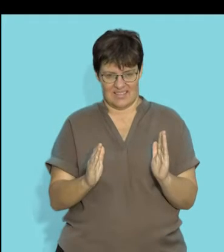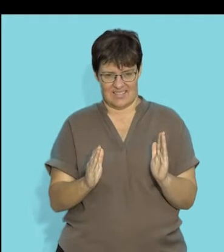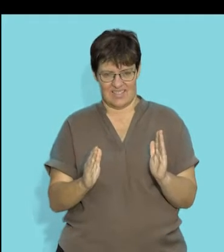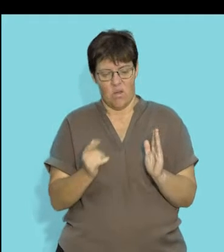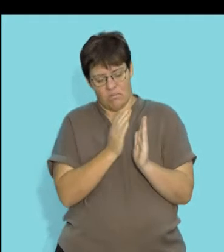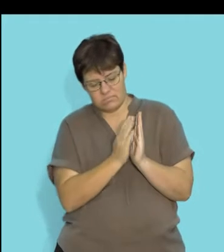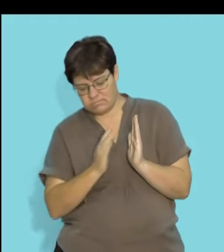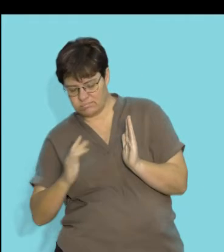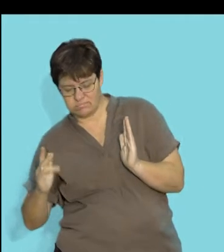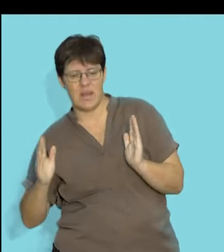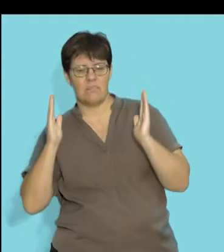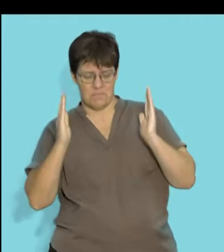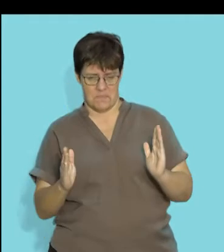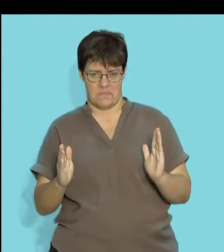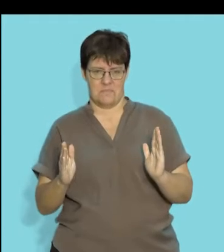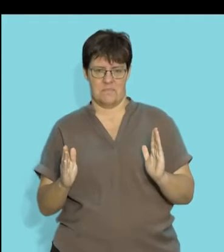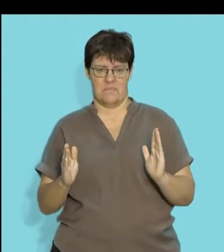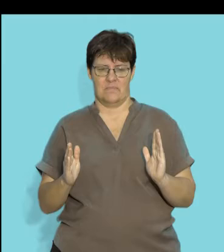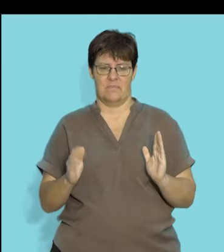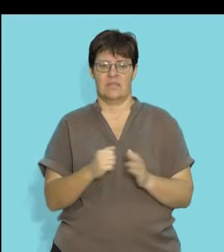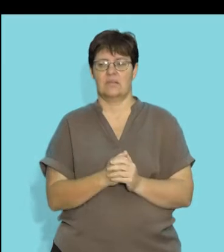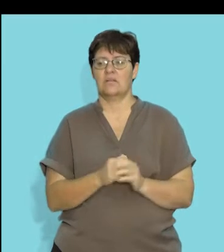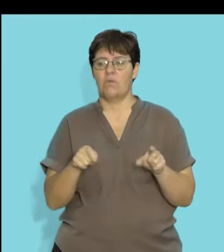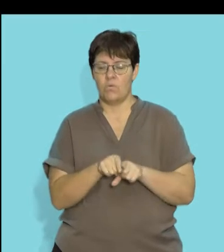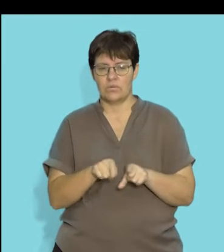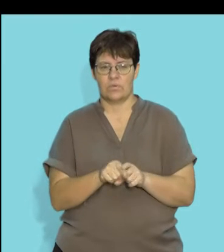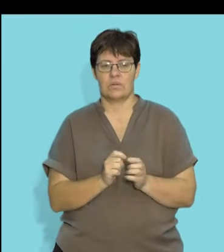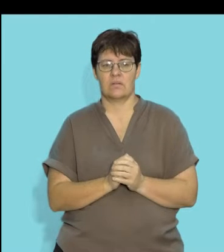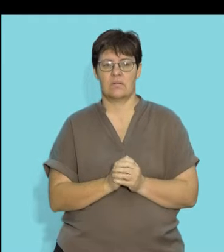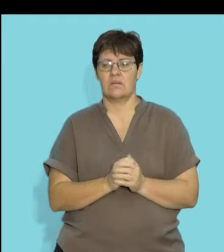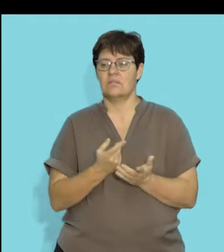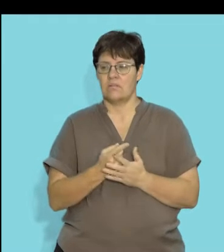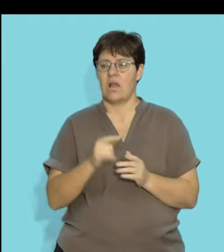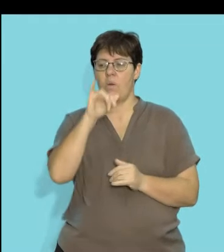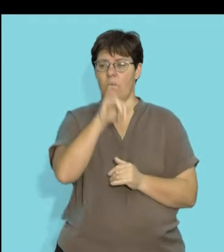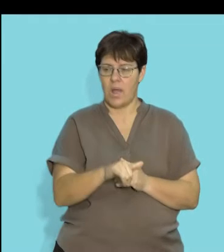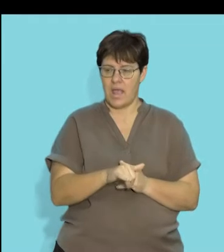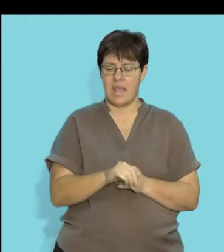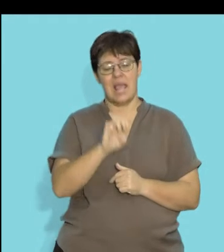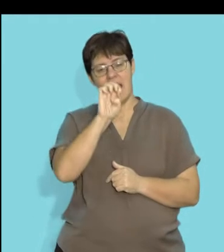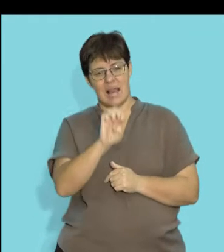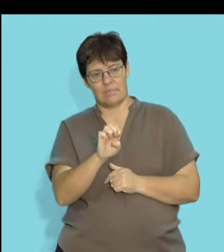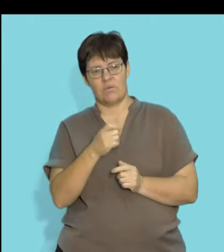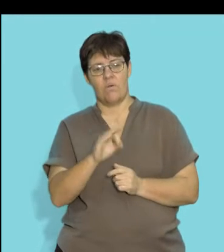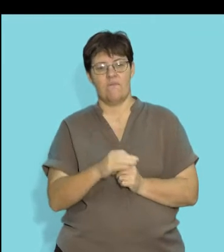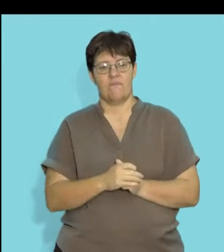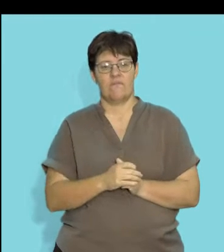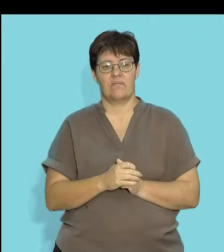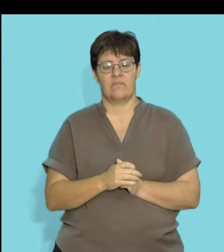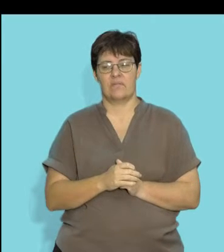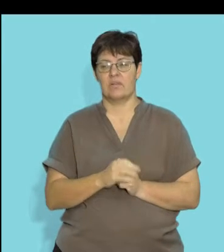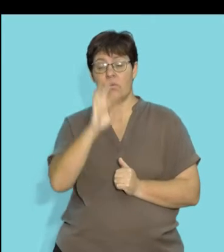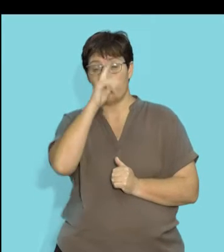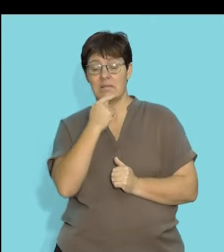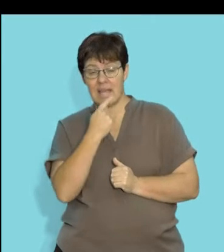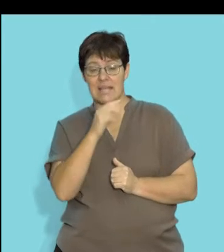a set of all these values that are there. And then this is also normally written as y is an